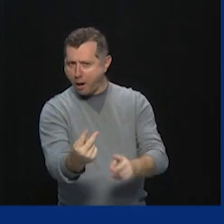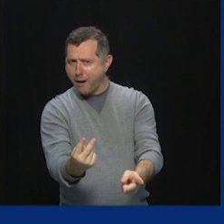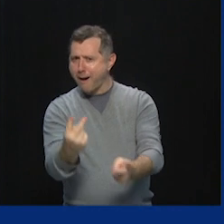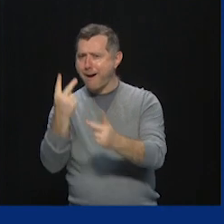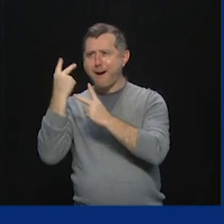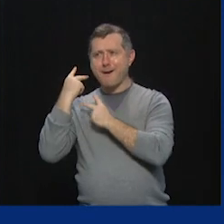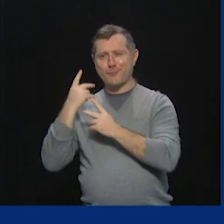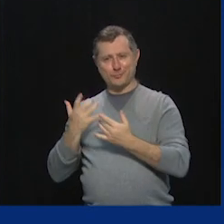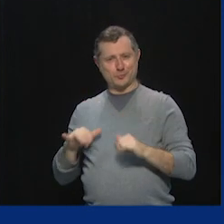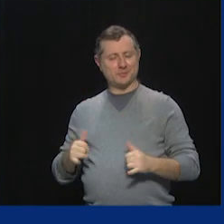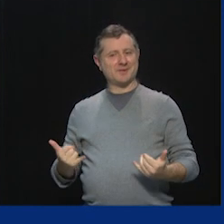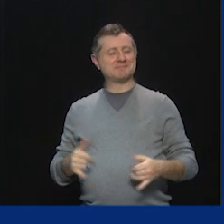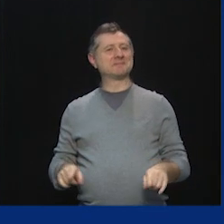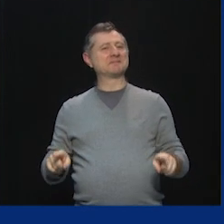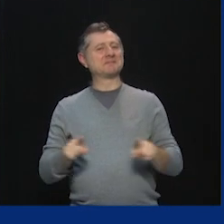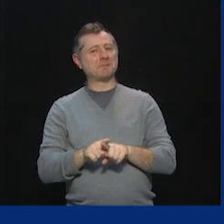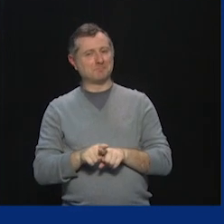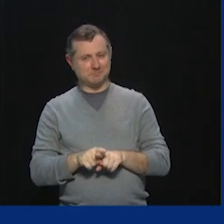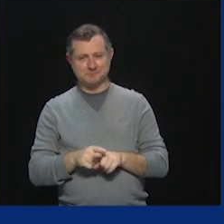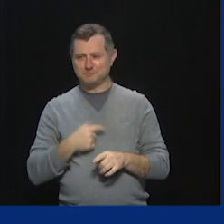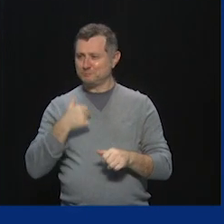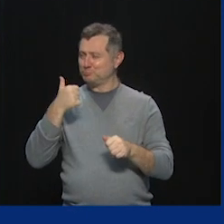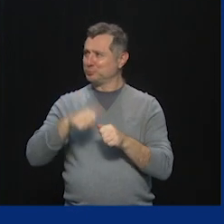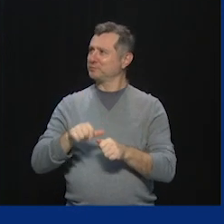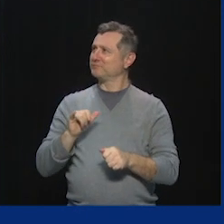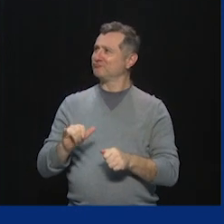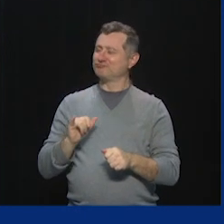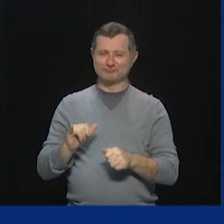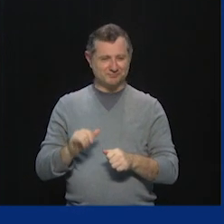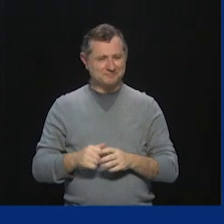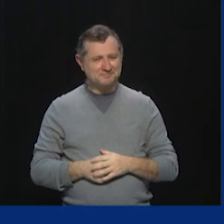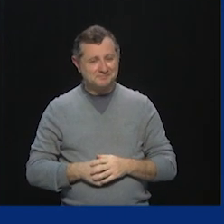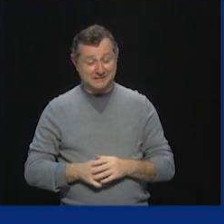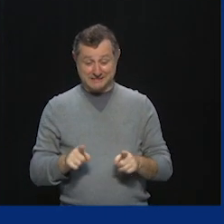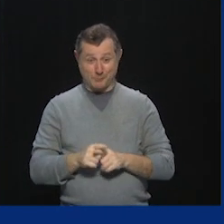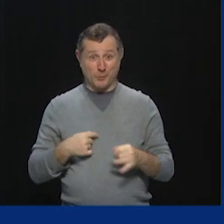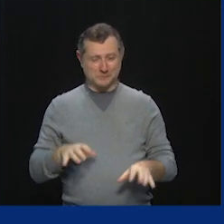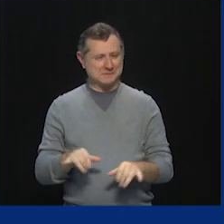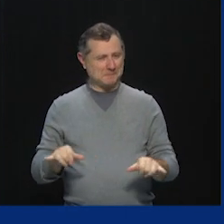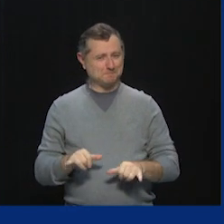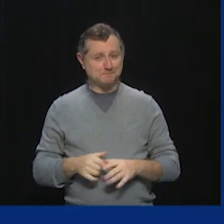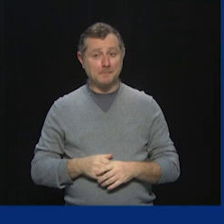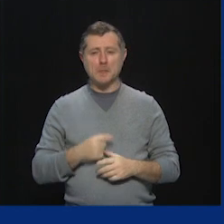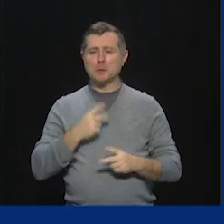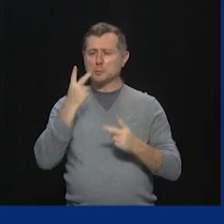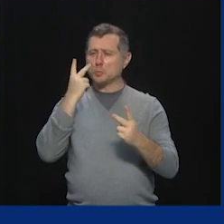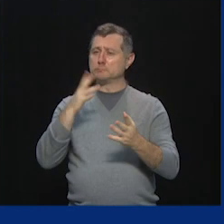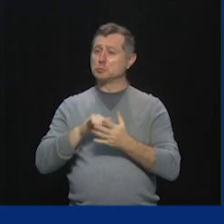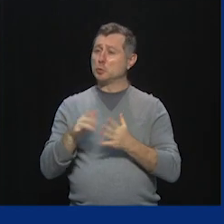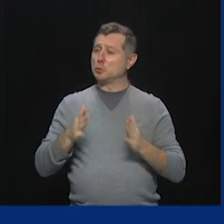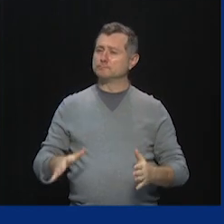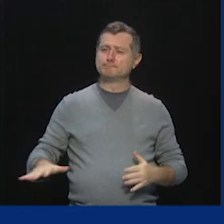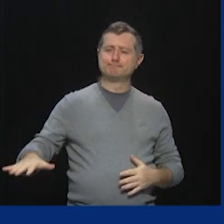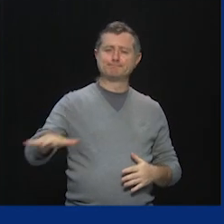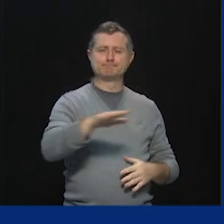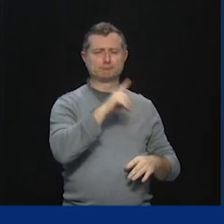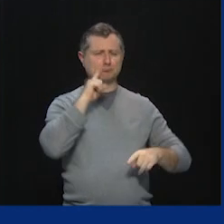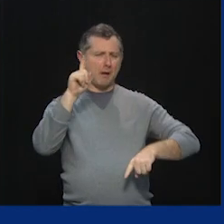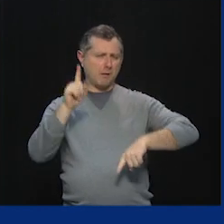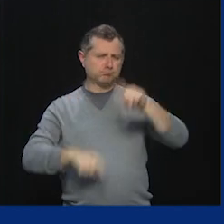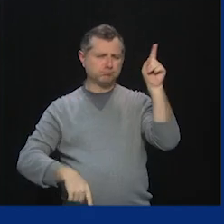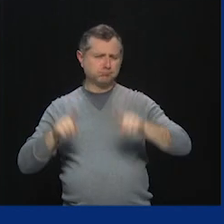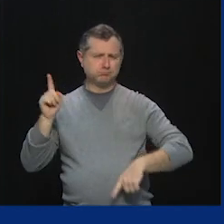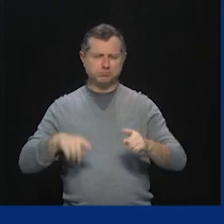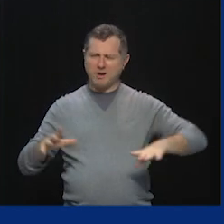9/11. And what we've seen is, quite extraordinary. New Yorkers coming together in all walks of life, Assembly members working in hospitals,